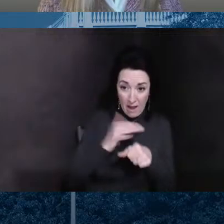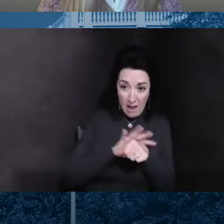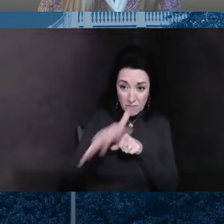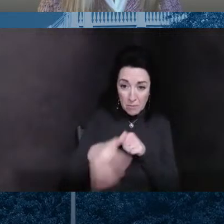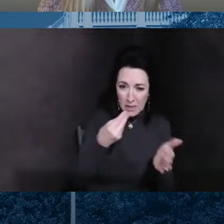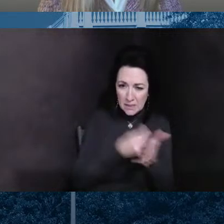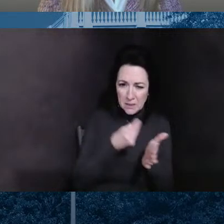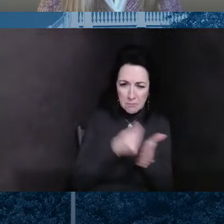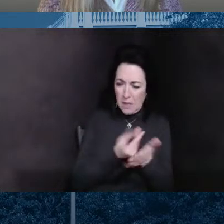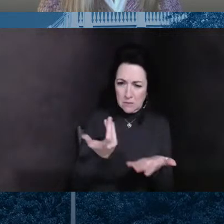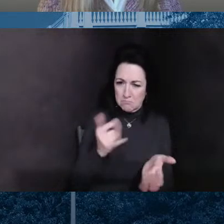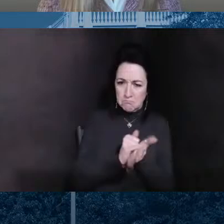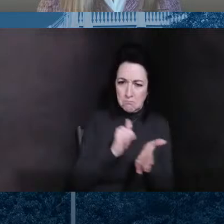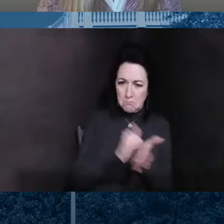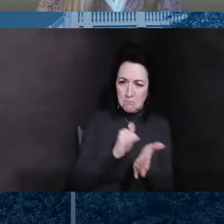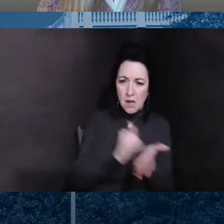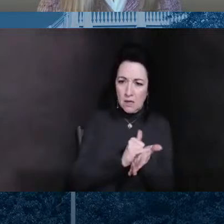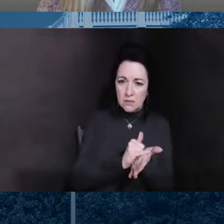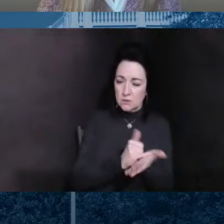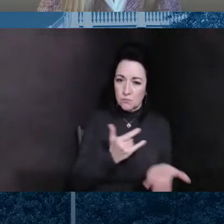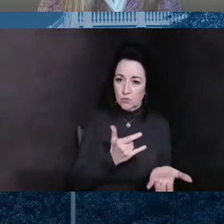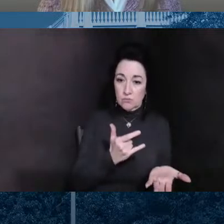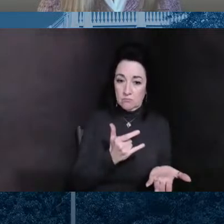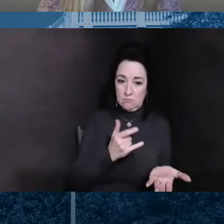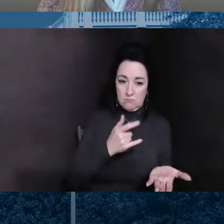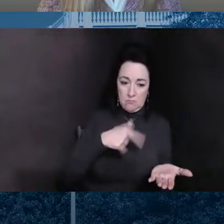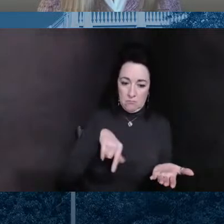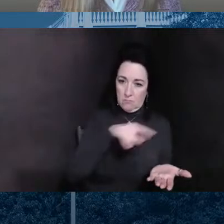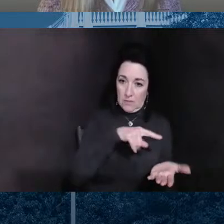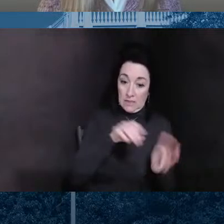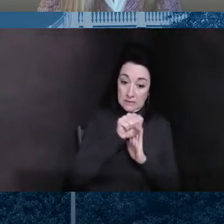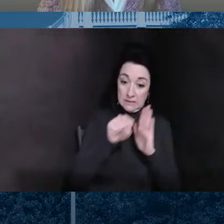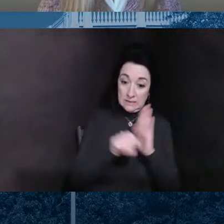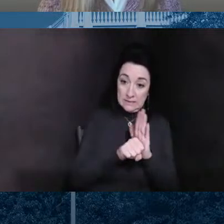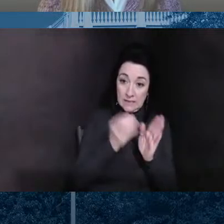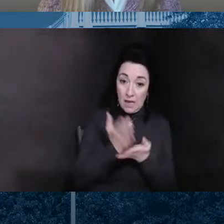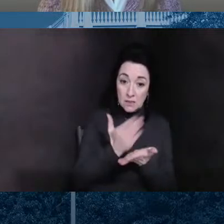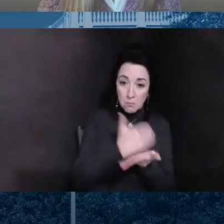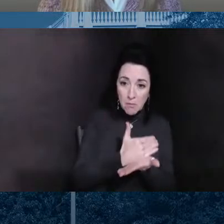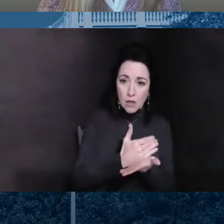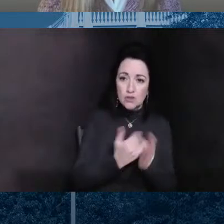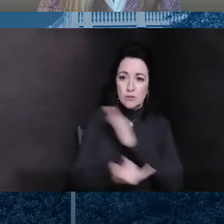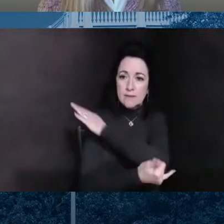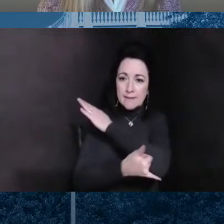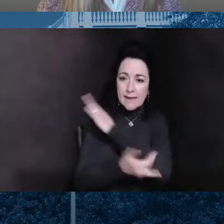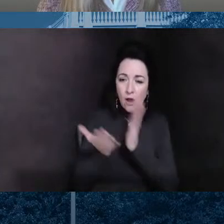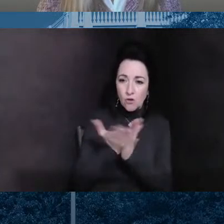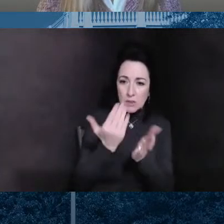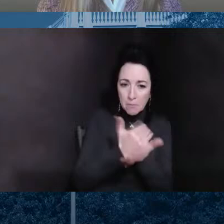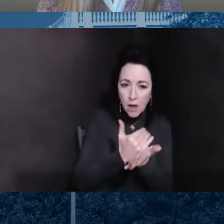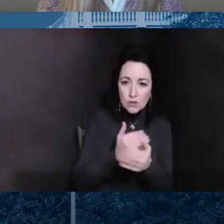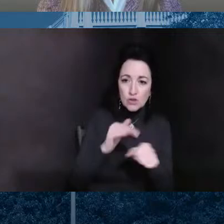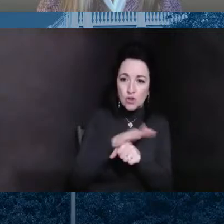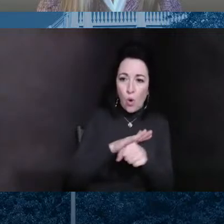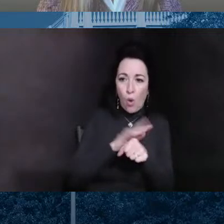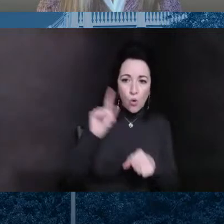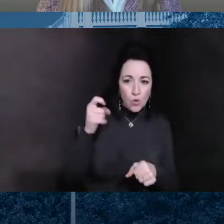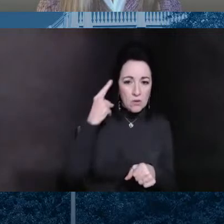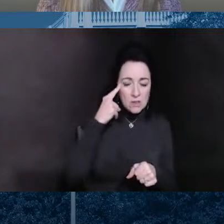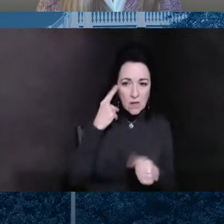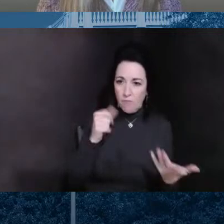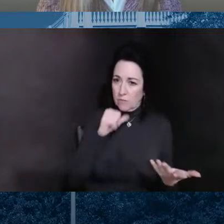be money that we would have to set aside for our state budget, county budget, and local government. So it's